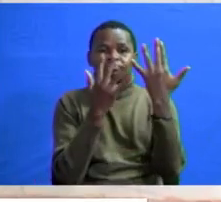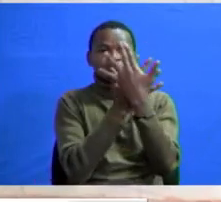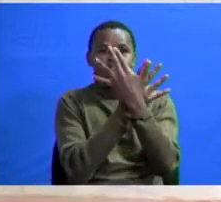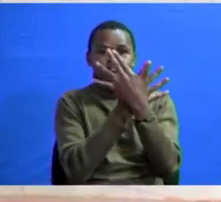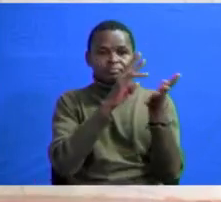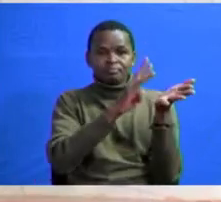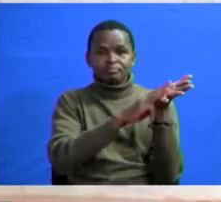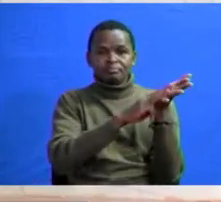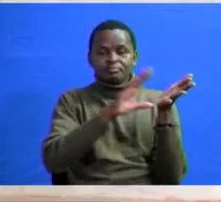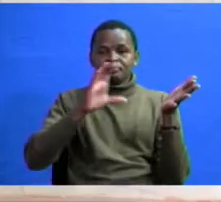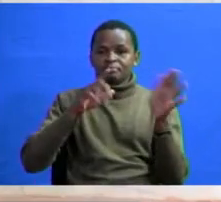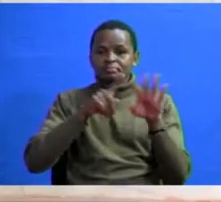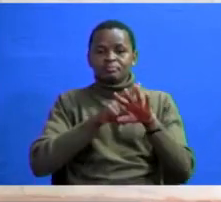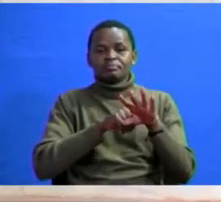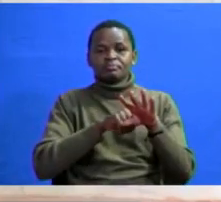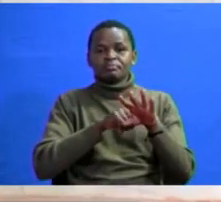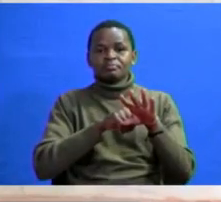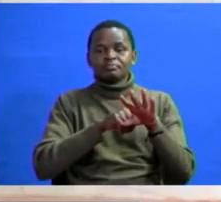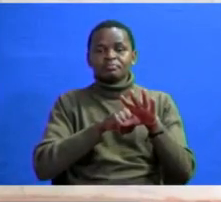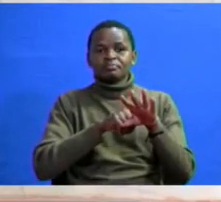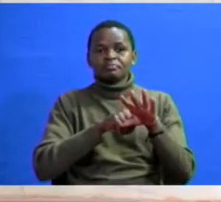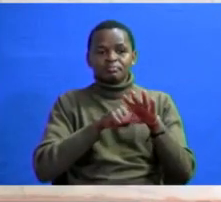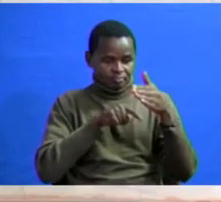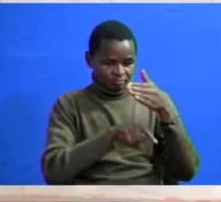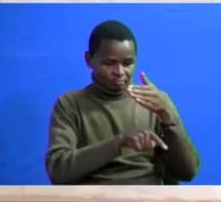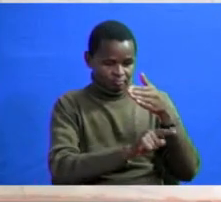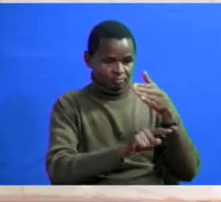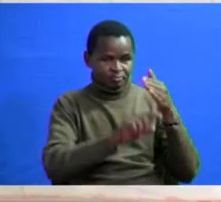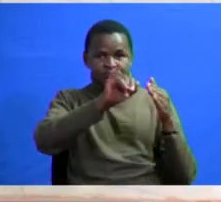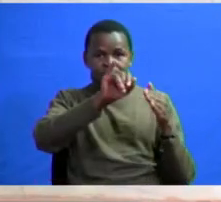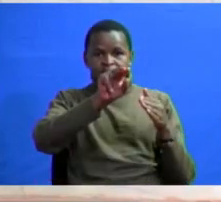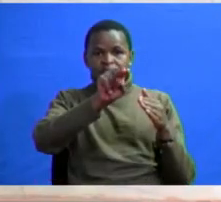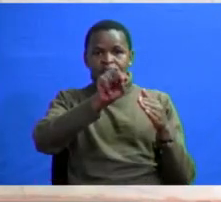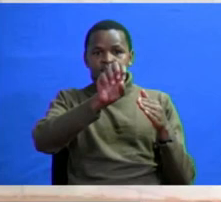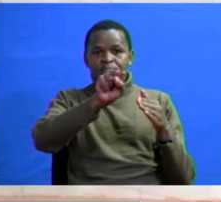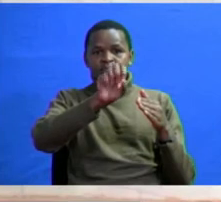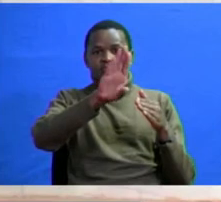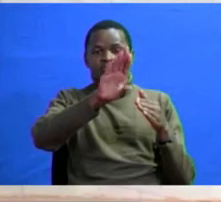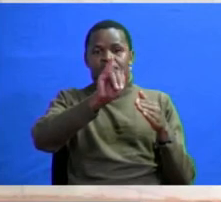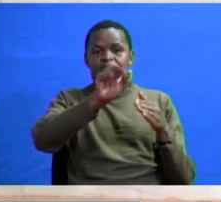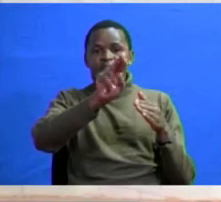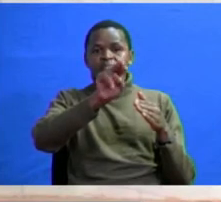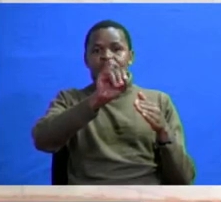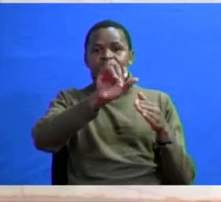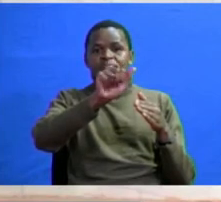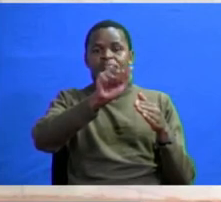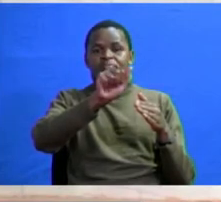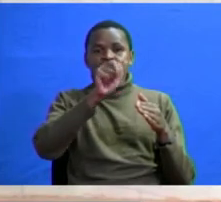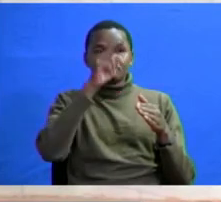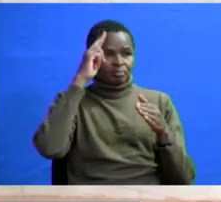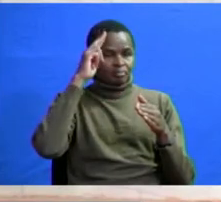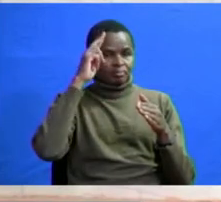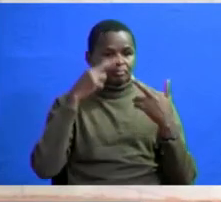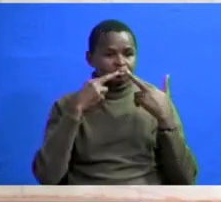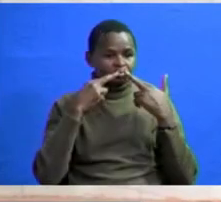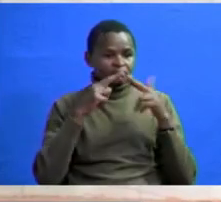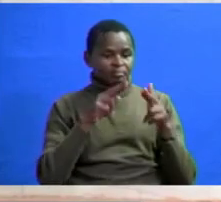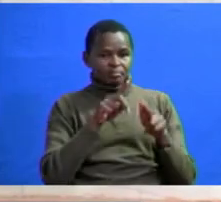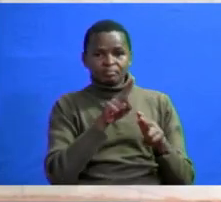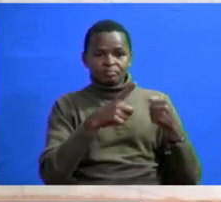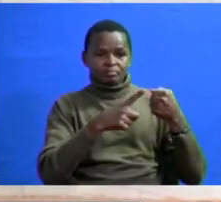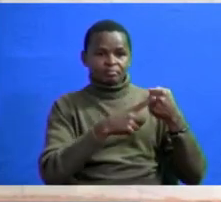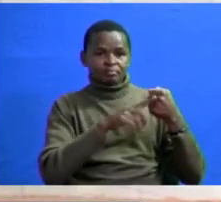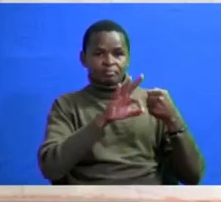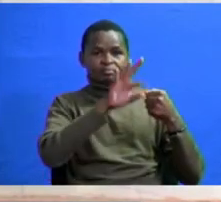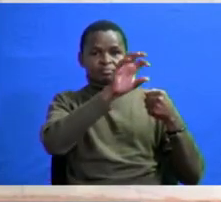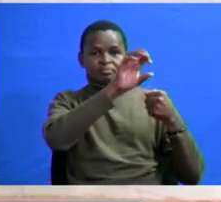County during a daring invasion of Isebania police station by armed goons. According to police report regarding the 6:30